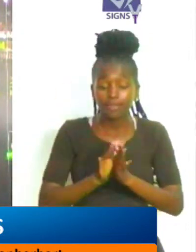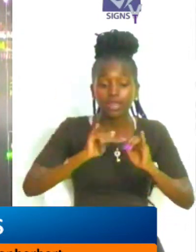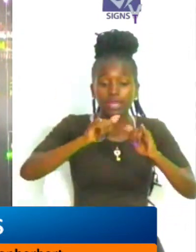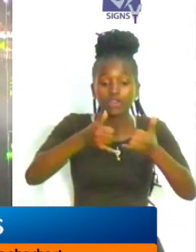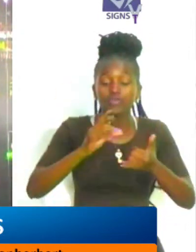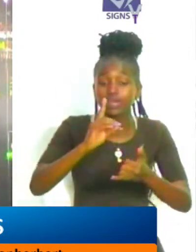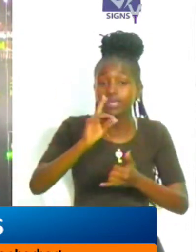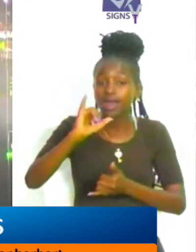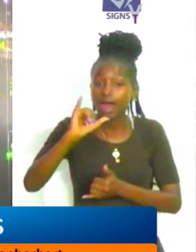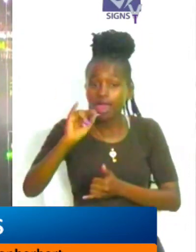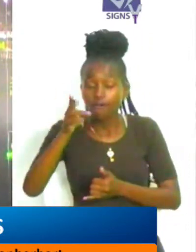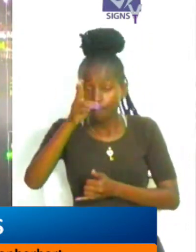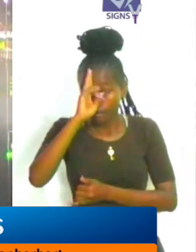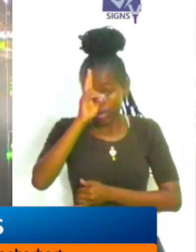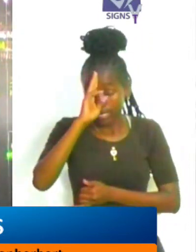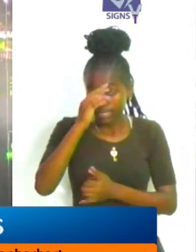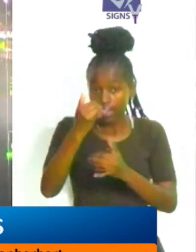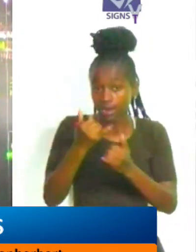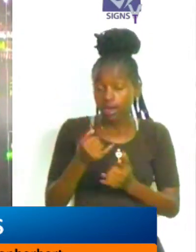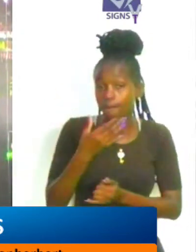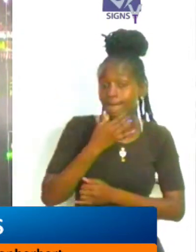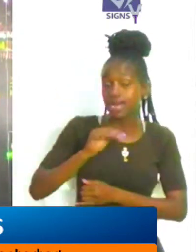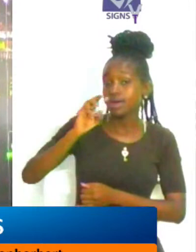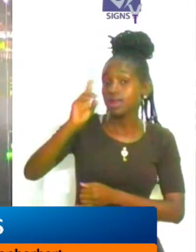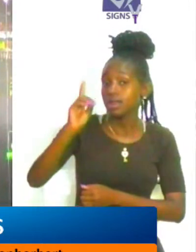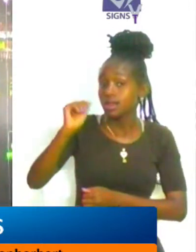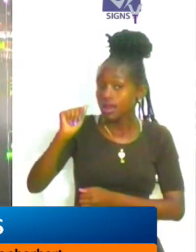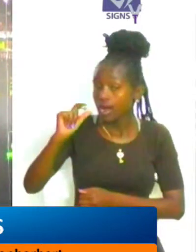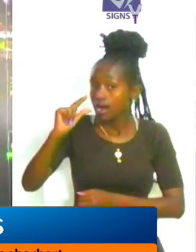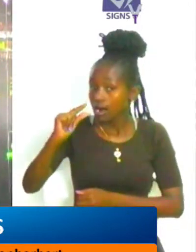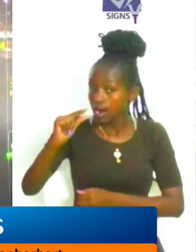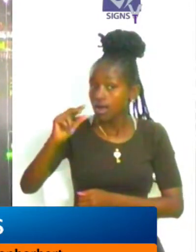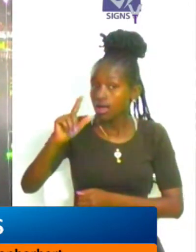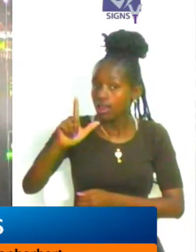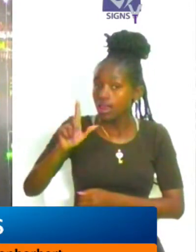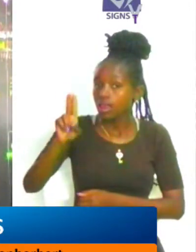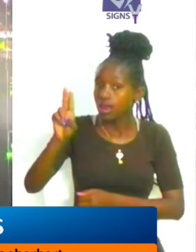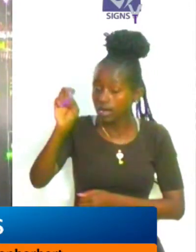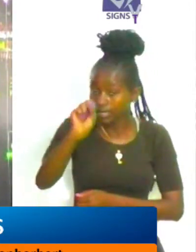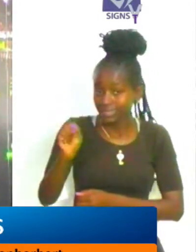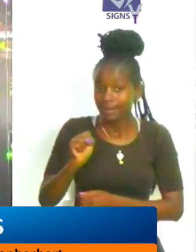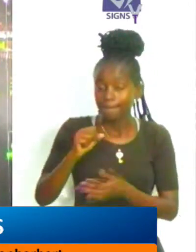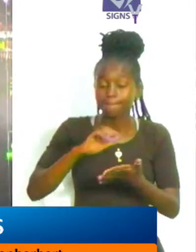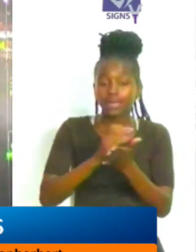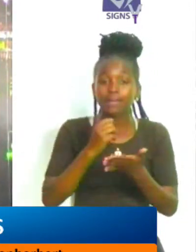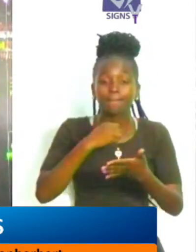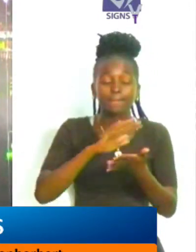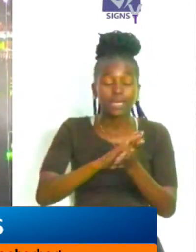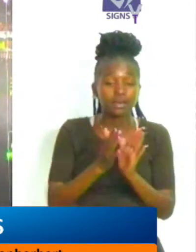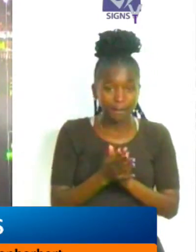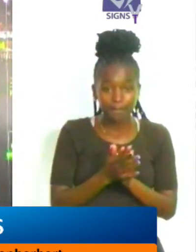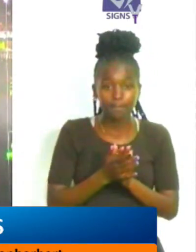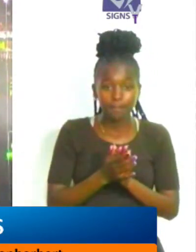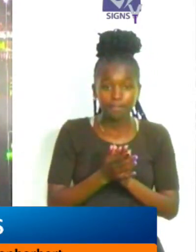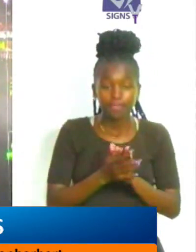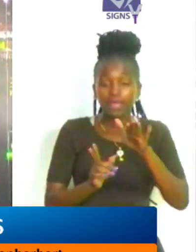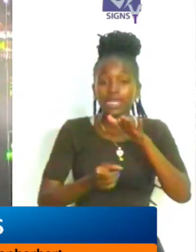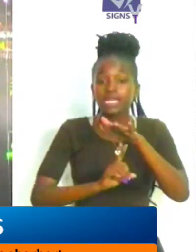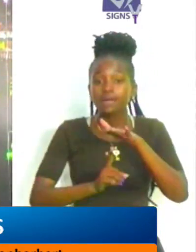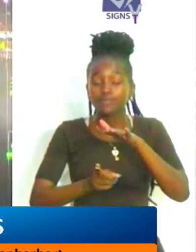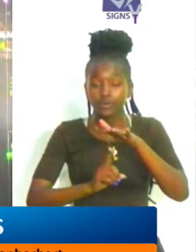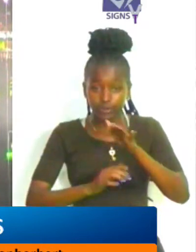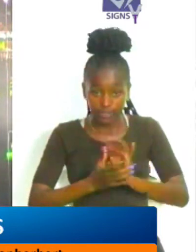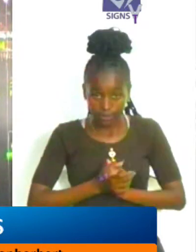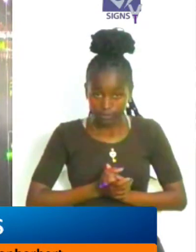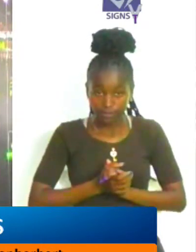Now, Douglas Kiricho Kanja has assumed the Deputy Inspector General position. Kanja, who was appointed by the President